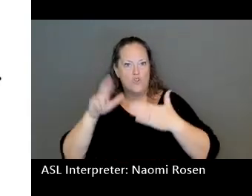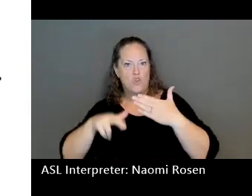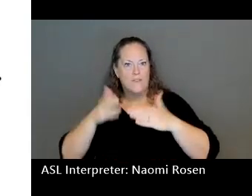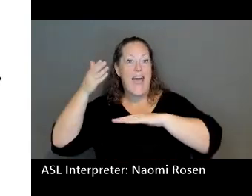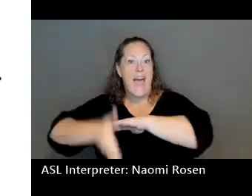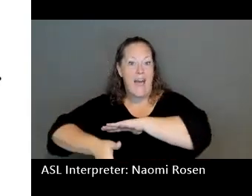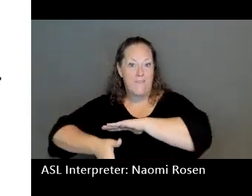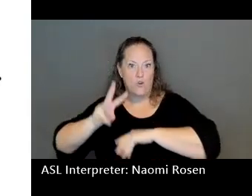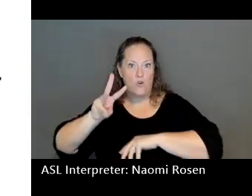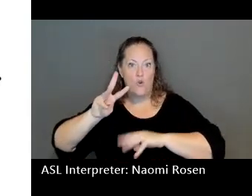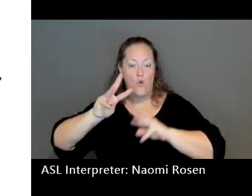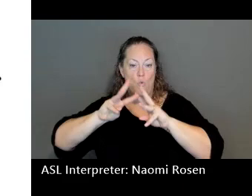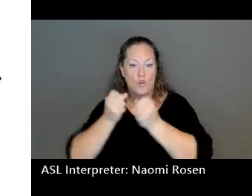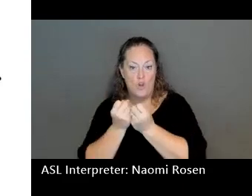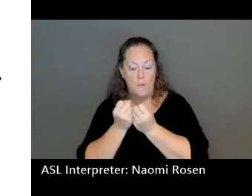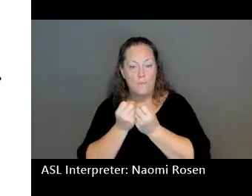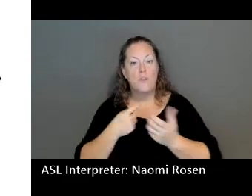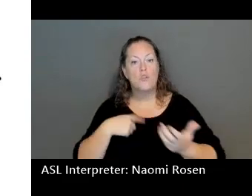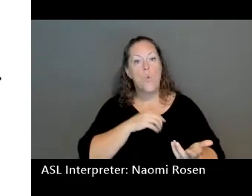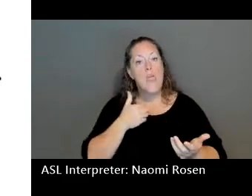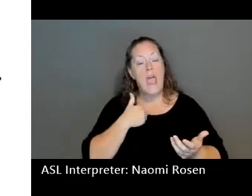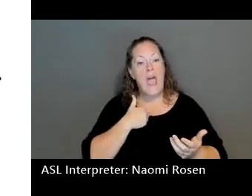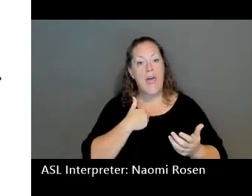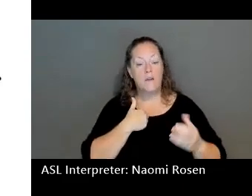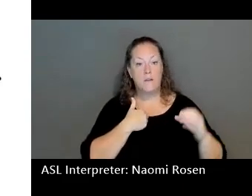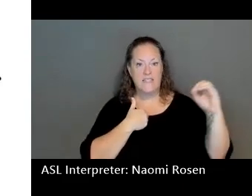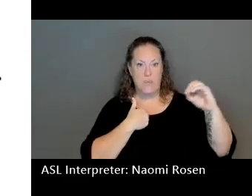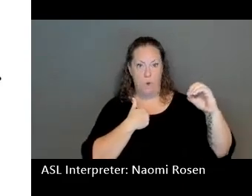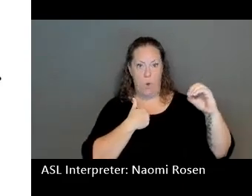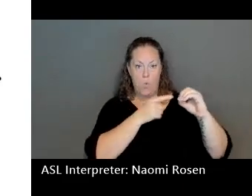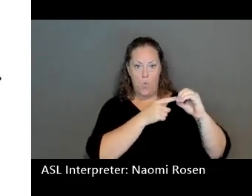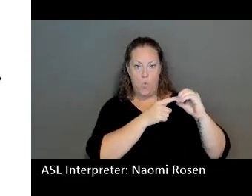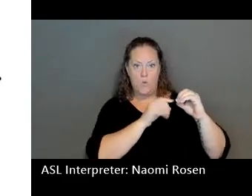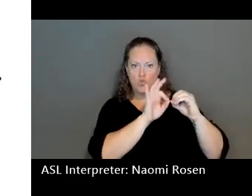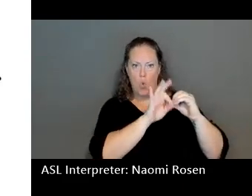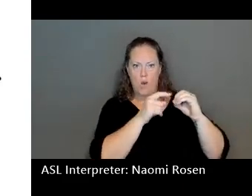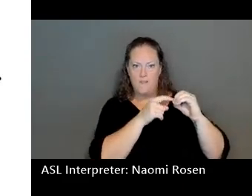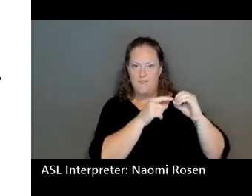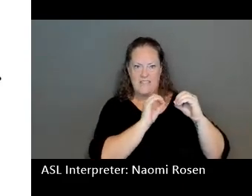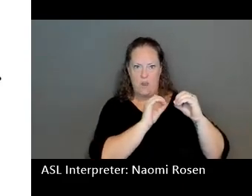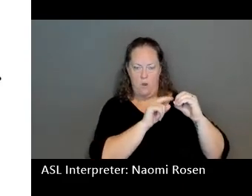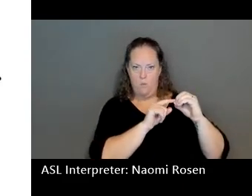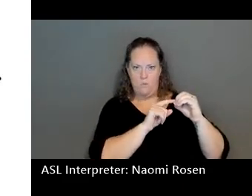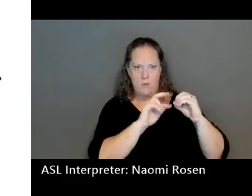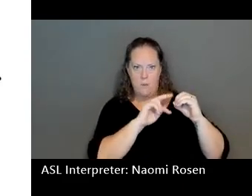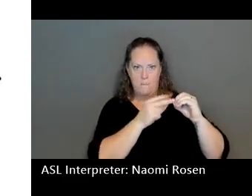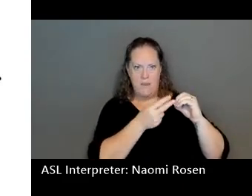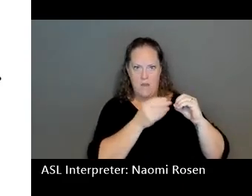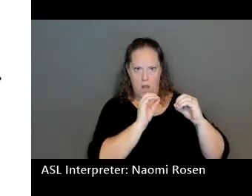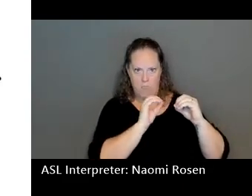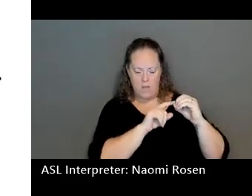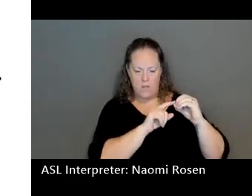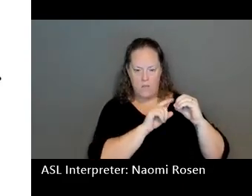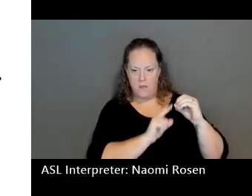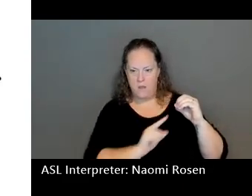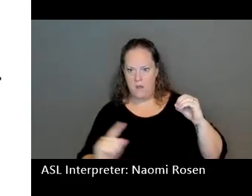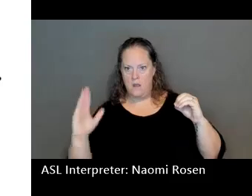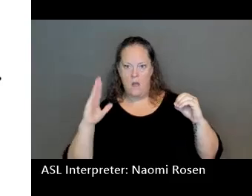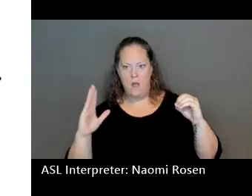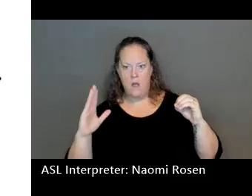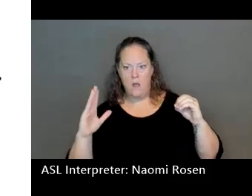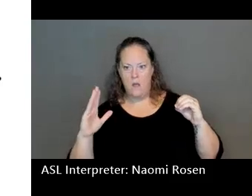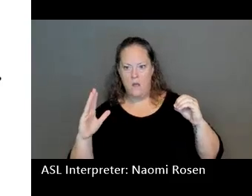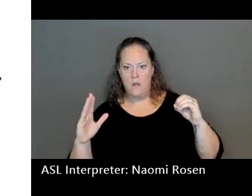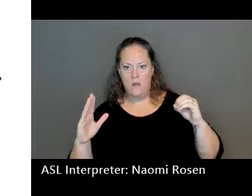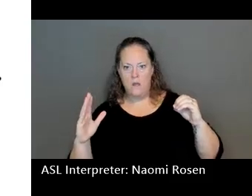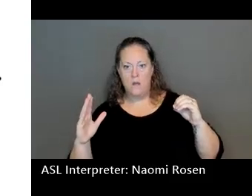a Likert scale from 0 knowledge to full knowledge. And so before the workshop, we had